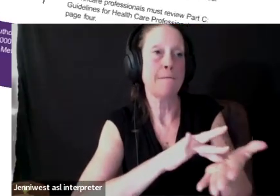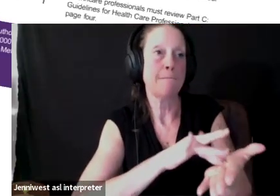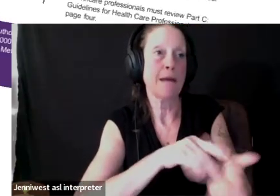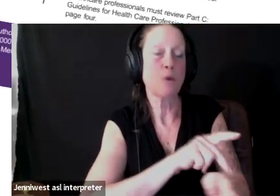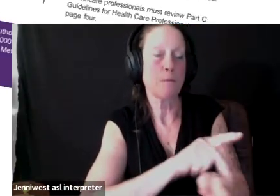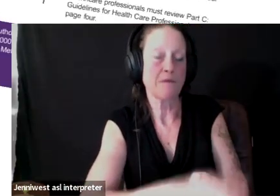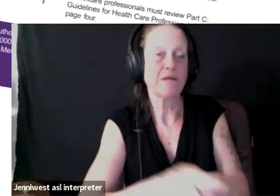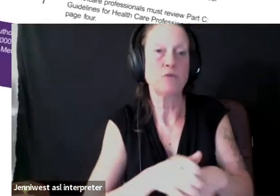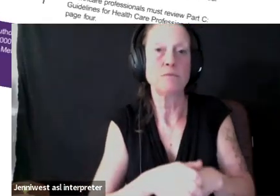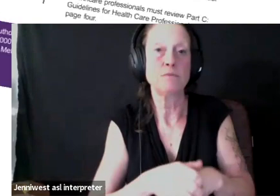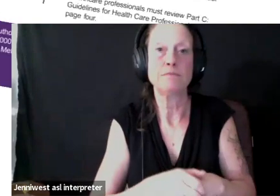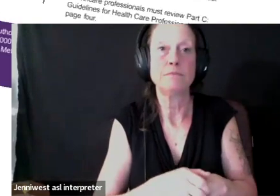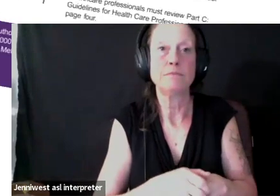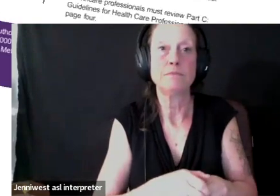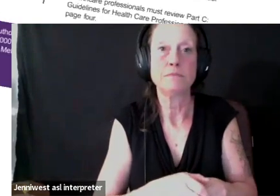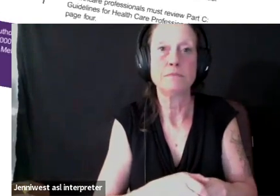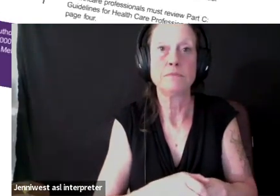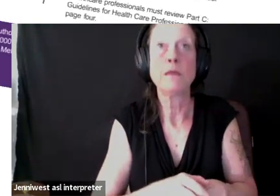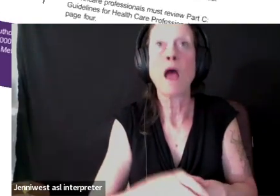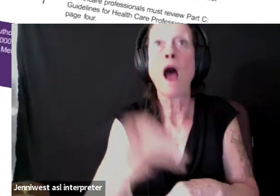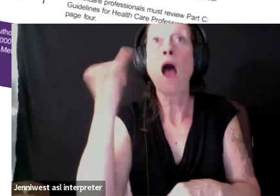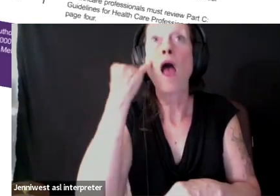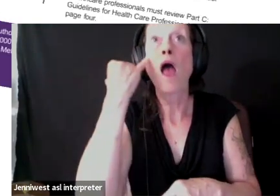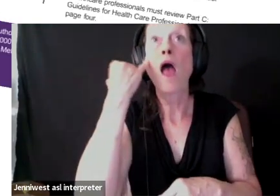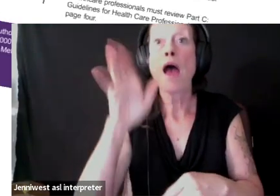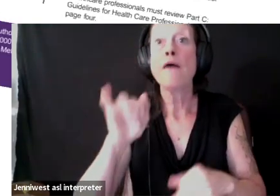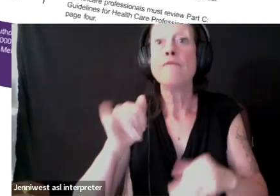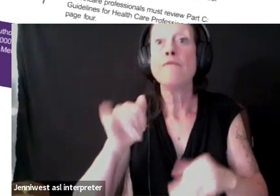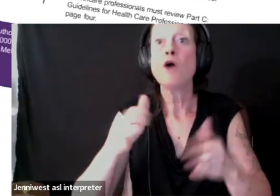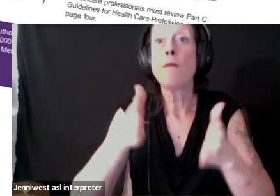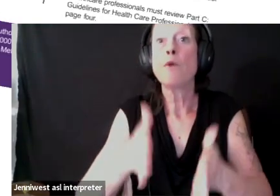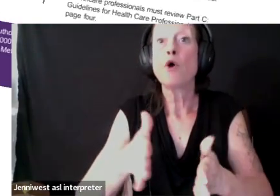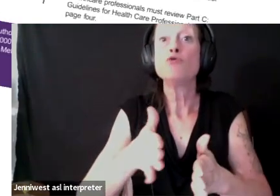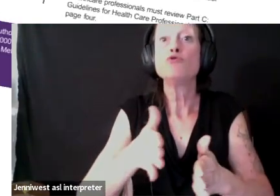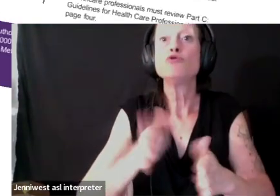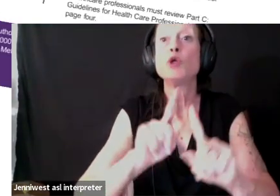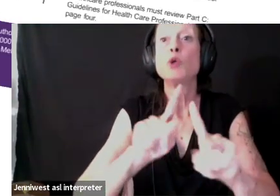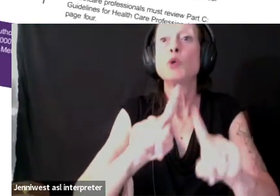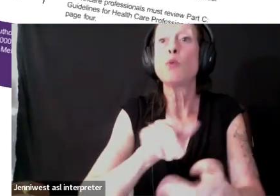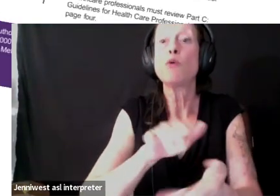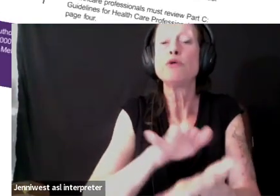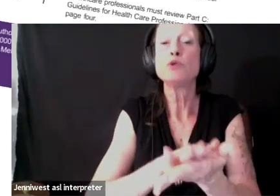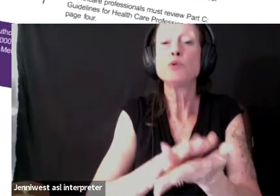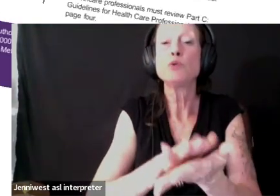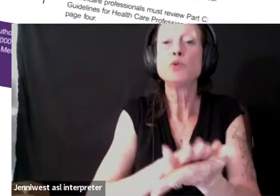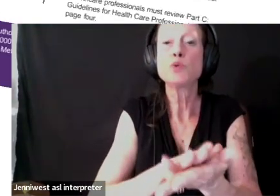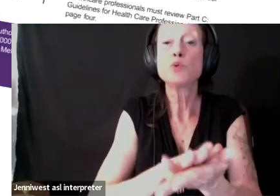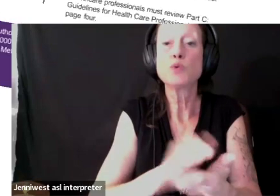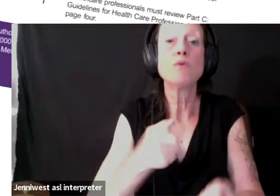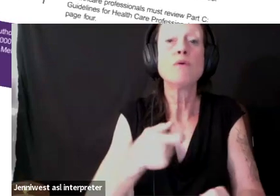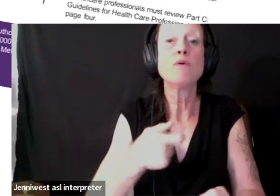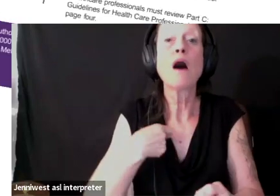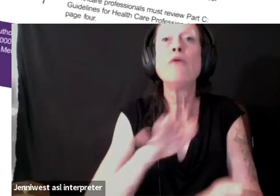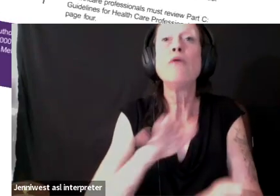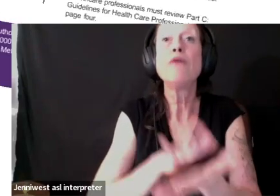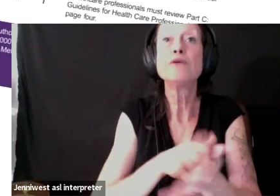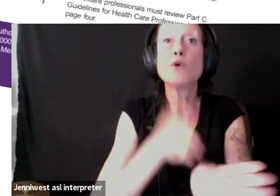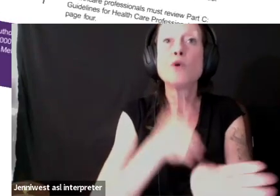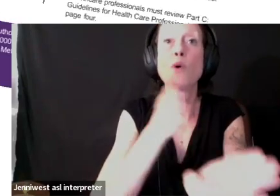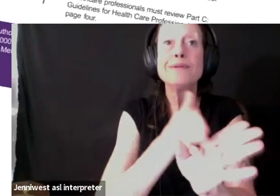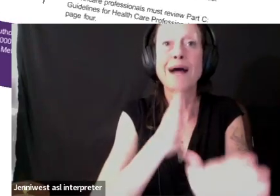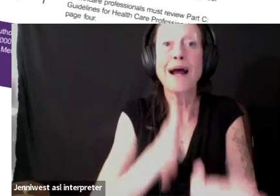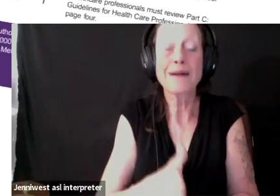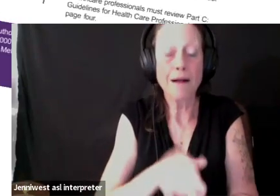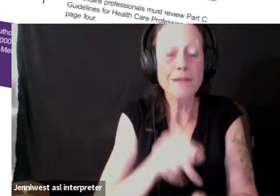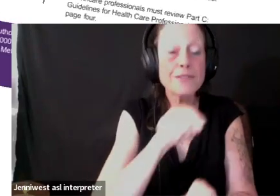loss 70 dB or greater automatically qualify for this program. You don't have to go to a doctor. Otherwise,